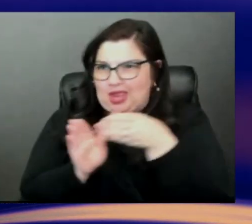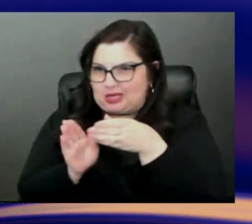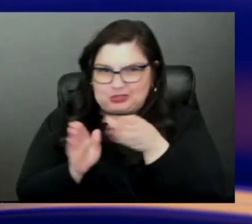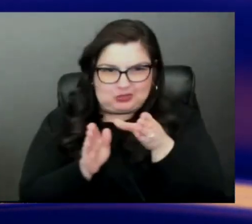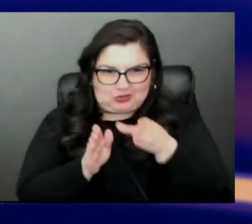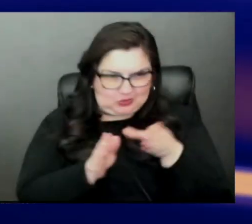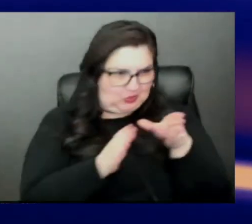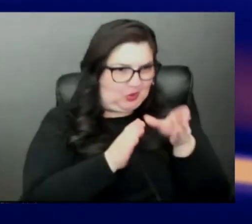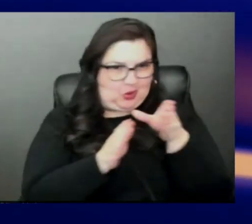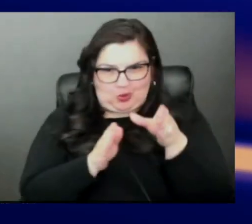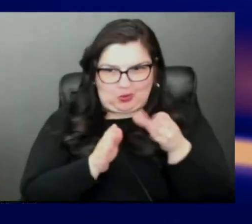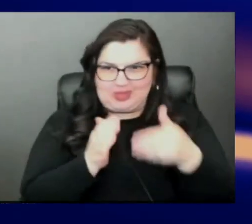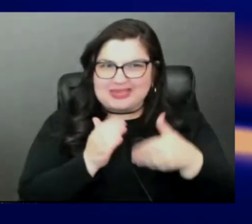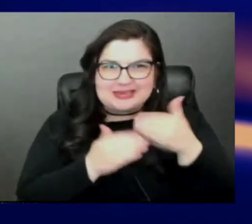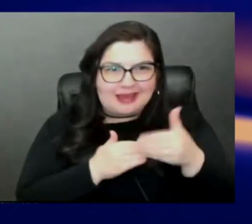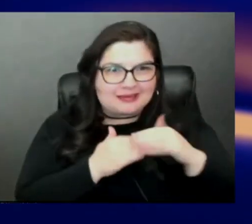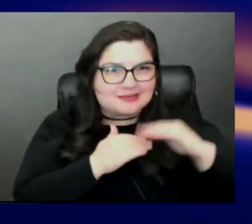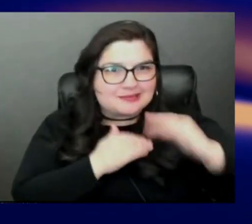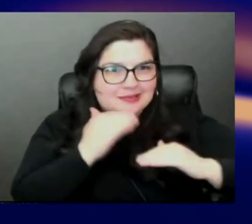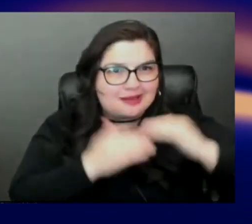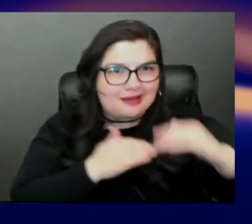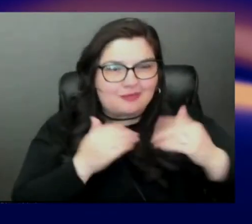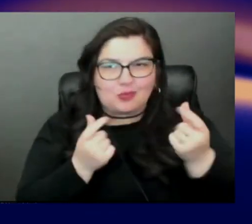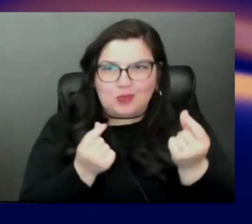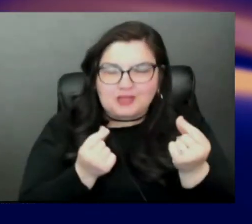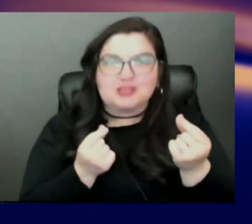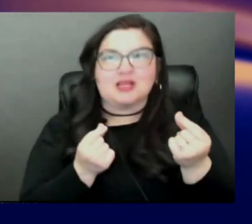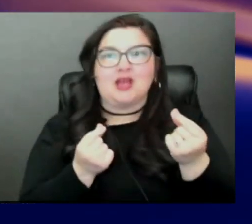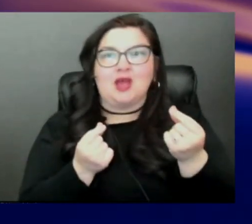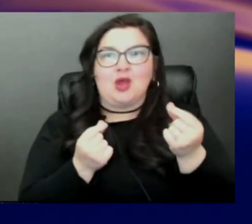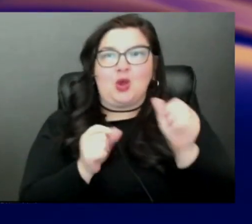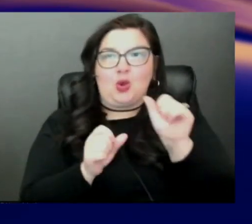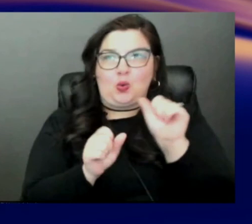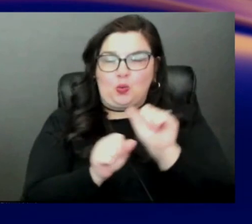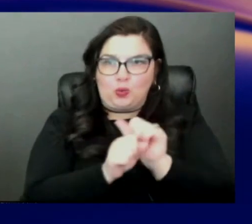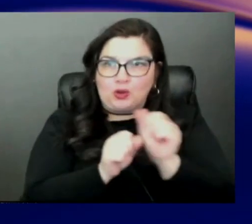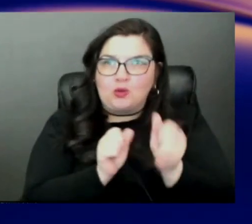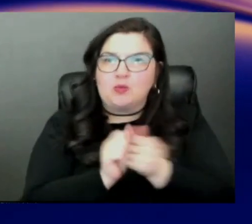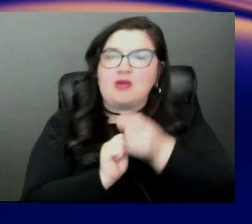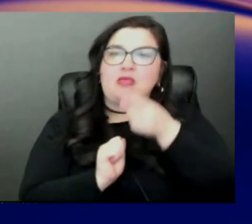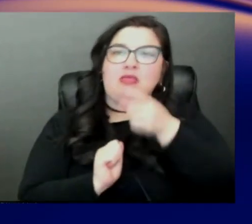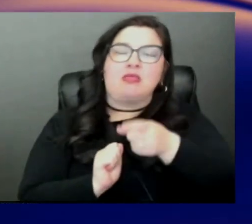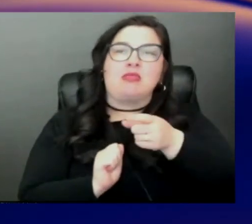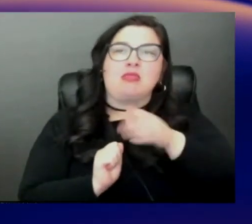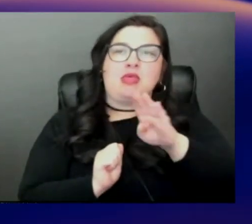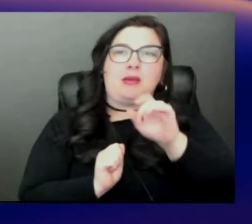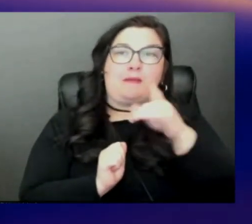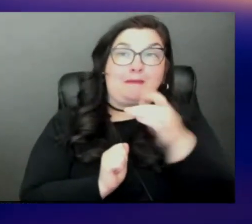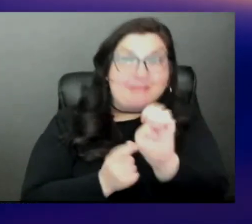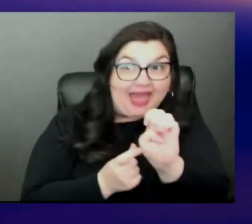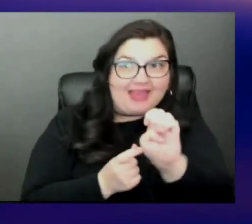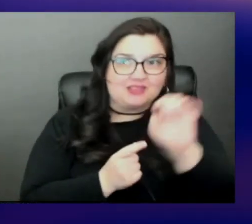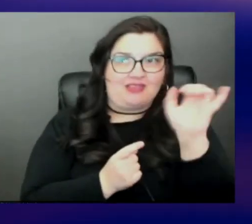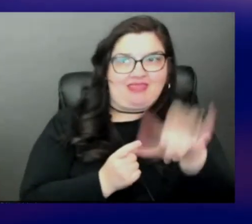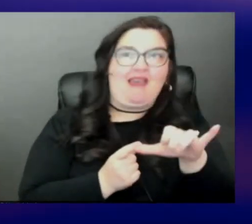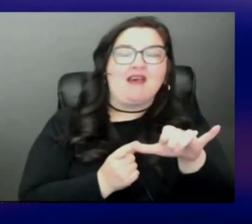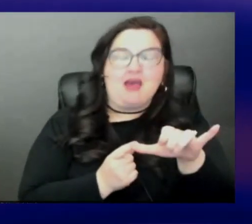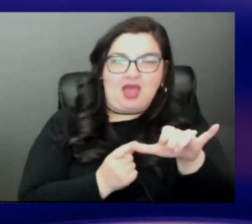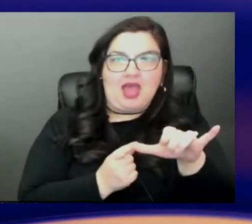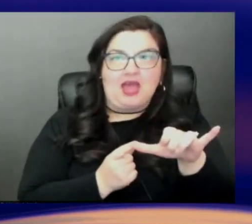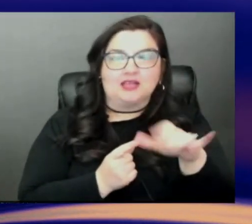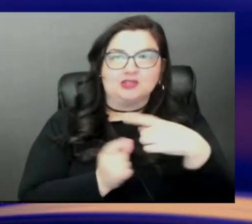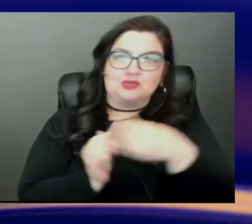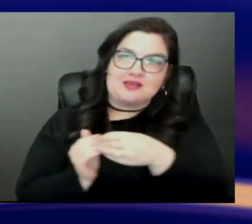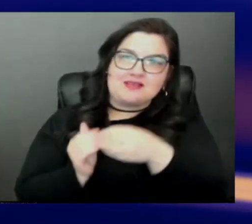next. And it sounds like when you're working with the badge that, and not only are you guided in the right direction and where you're supposed to go to